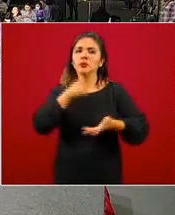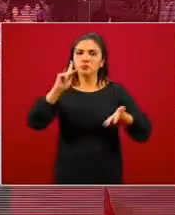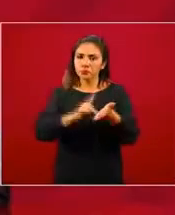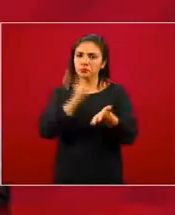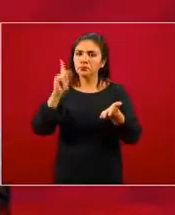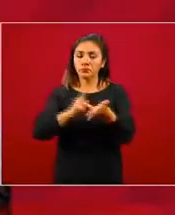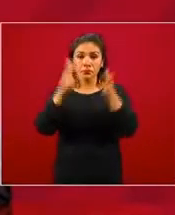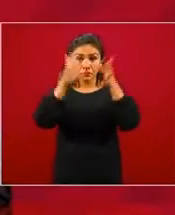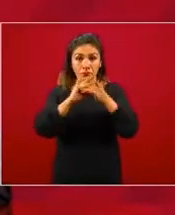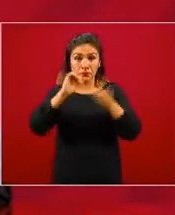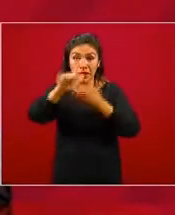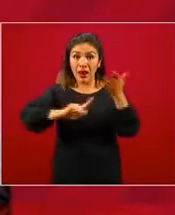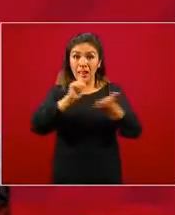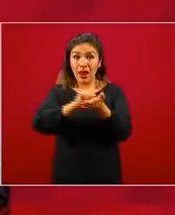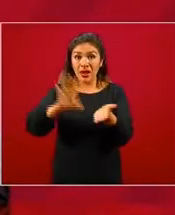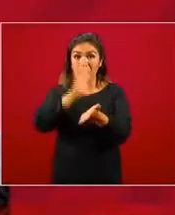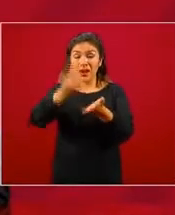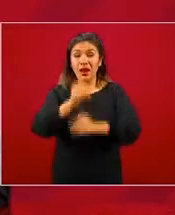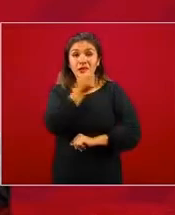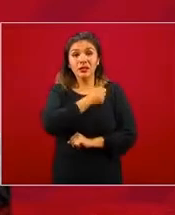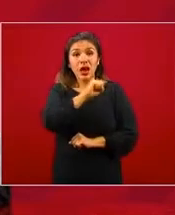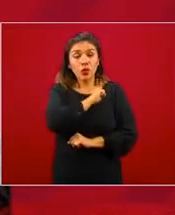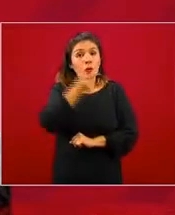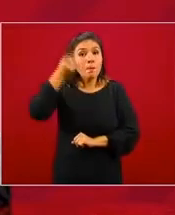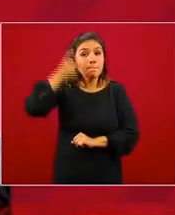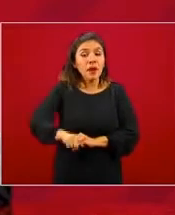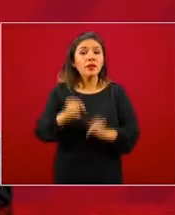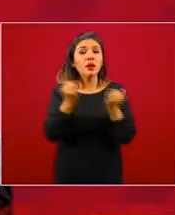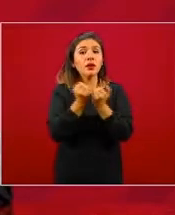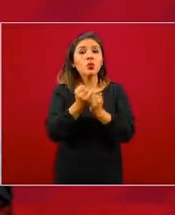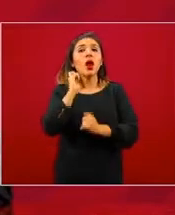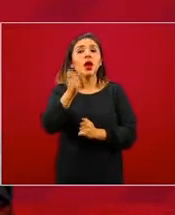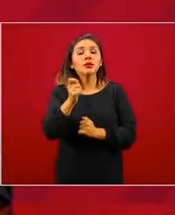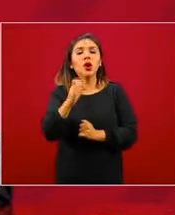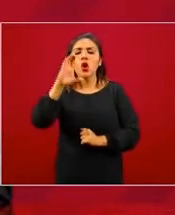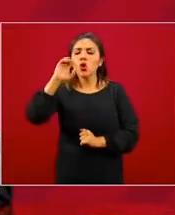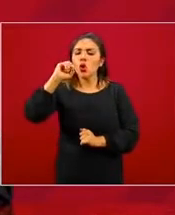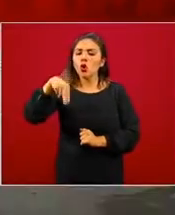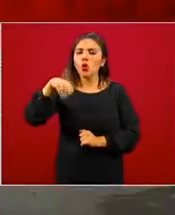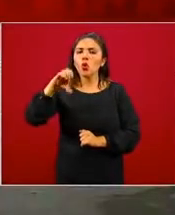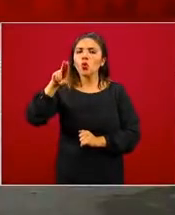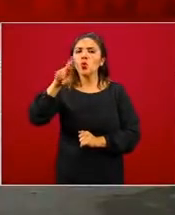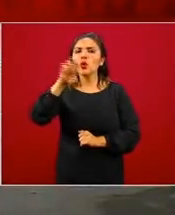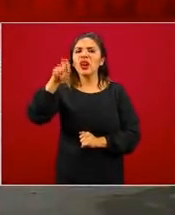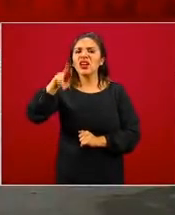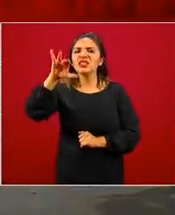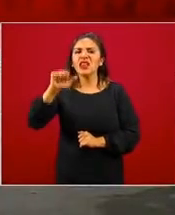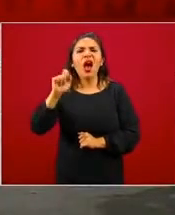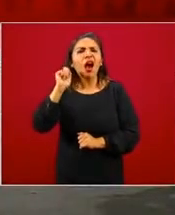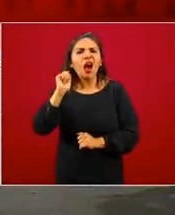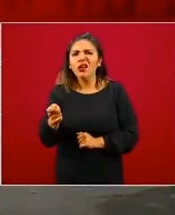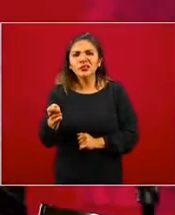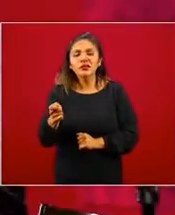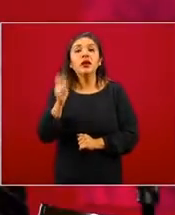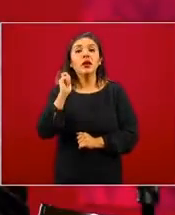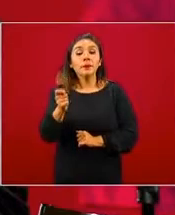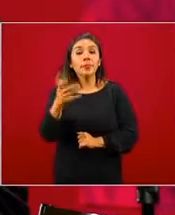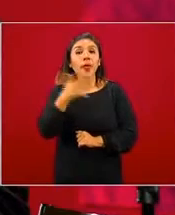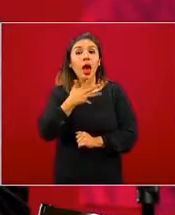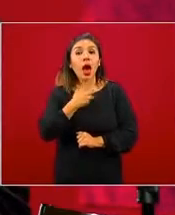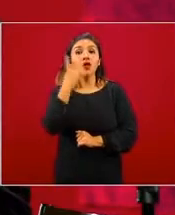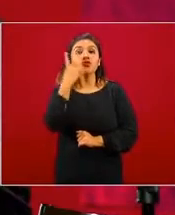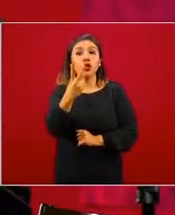As we've explained, the General Health Act and other laws are very clear when they talk about